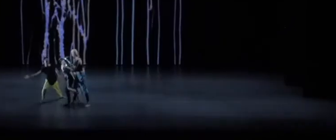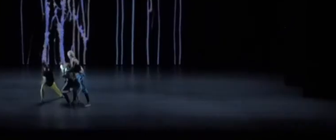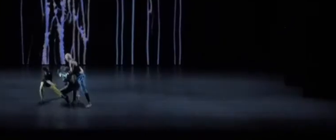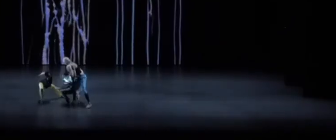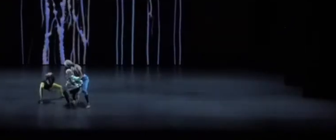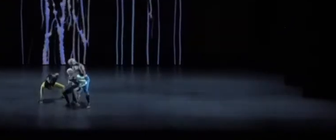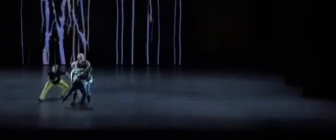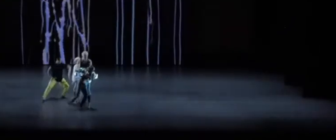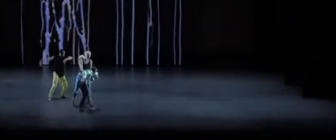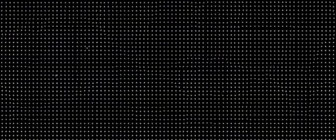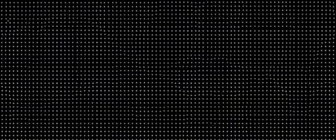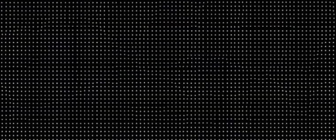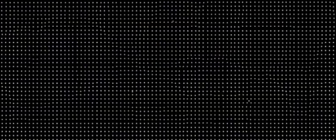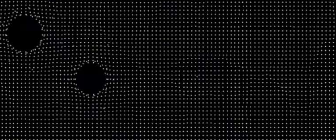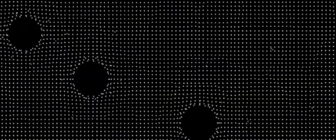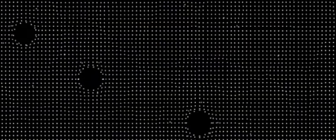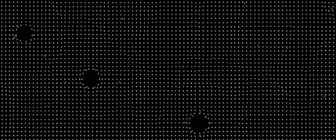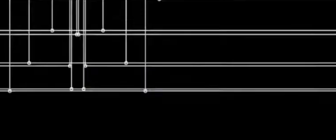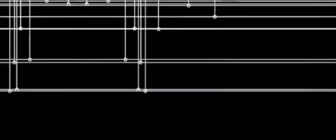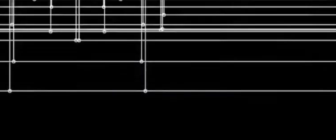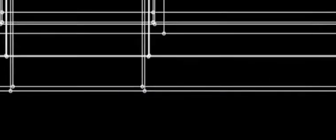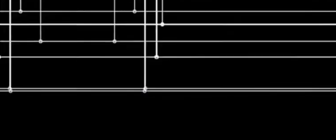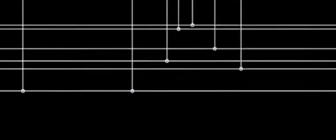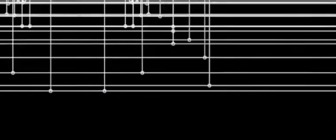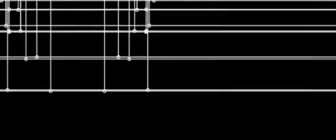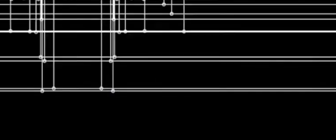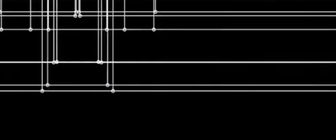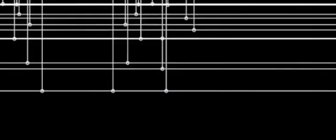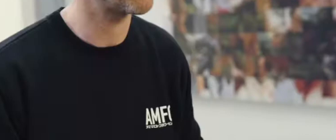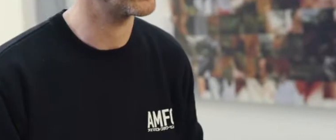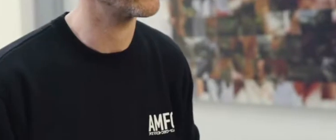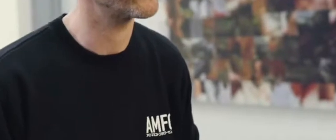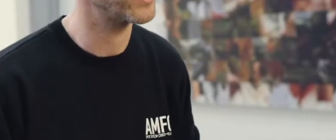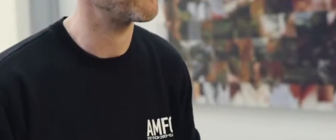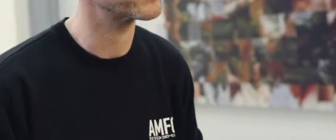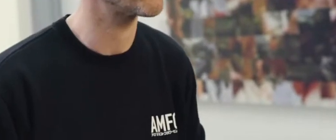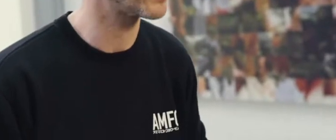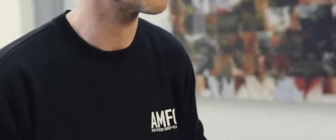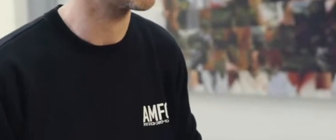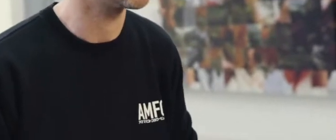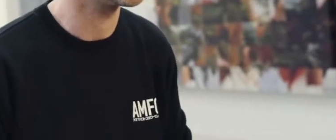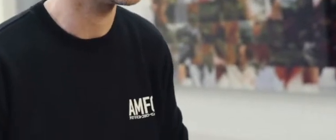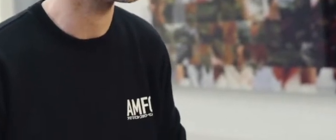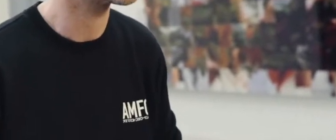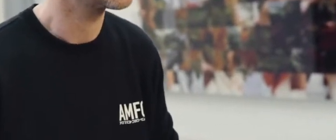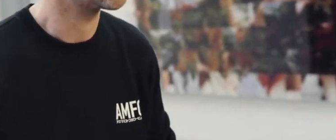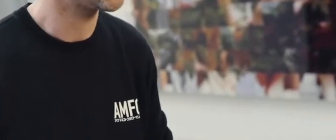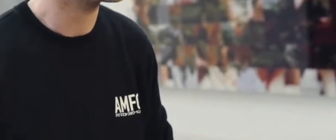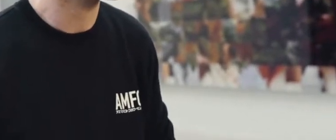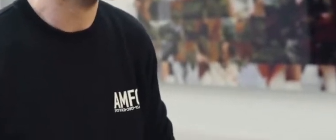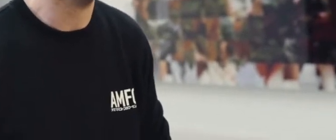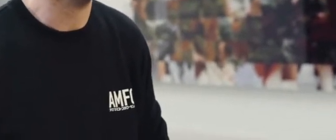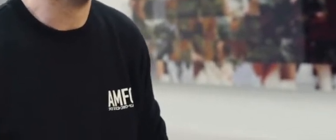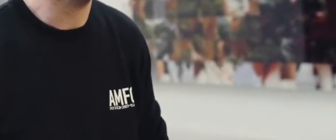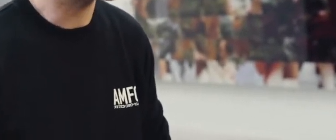to inspire something really new. Ben Collar-Williams is an artist I've worked with several times before, and